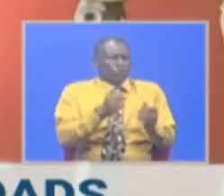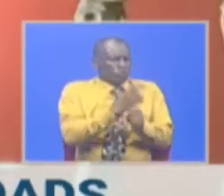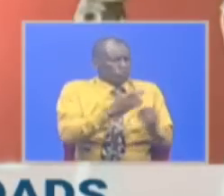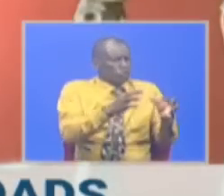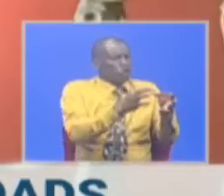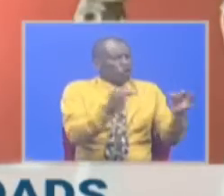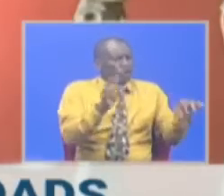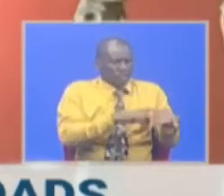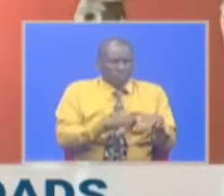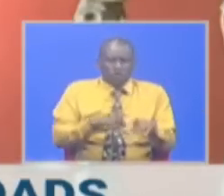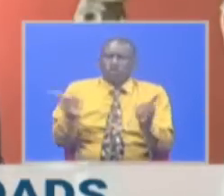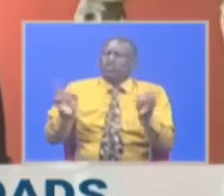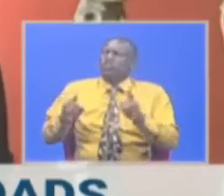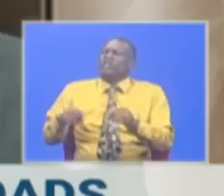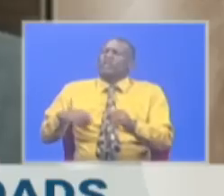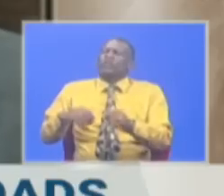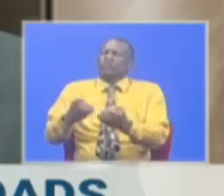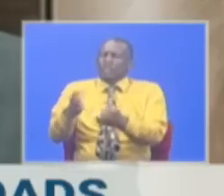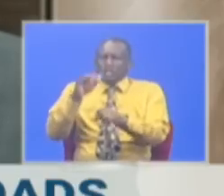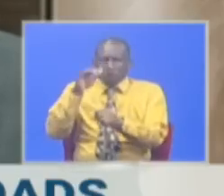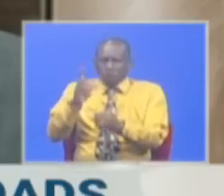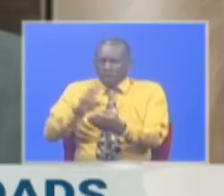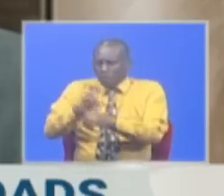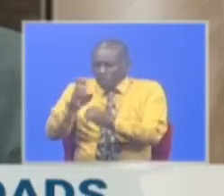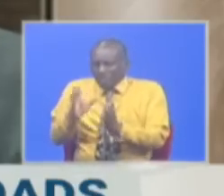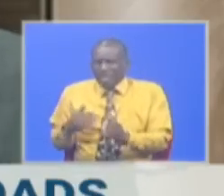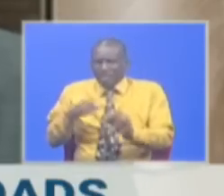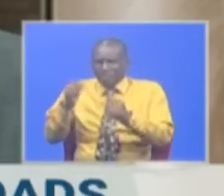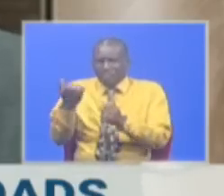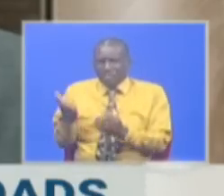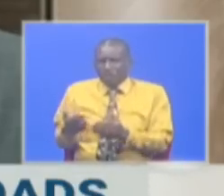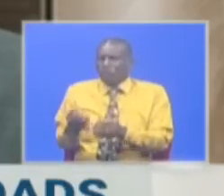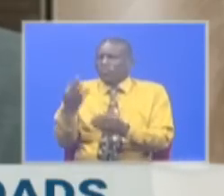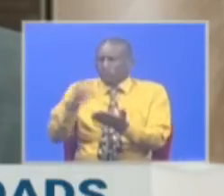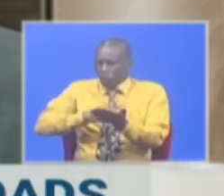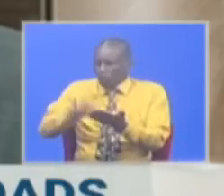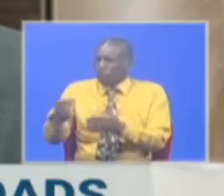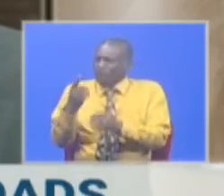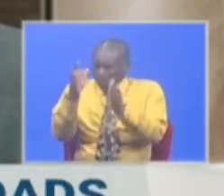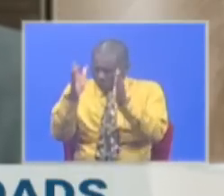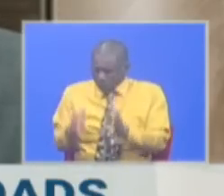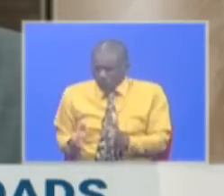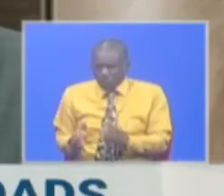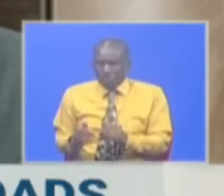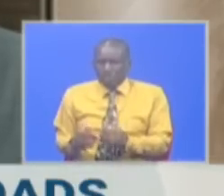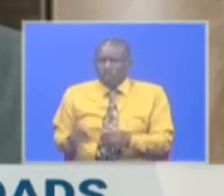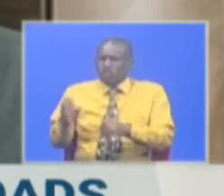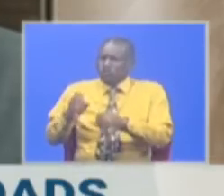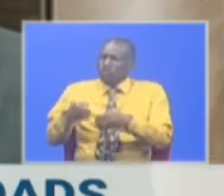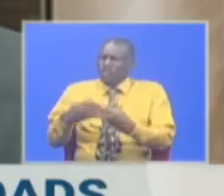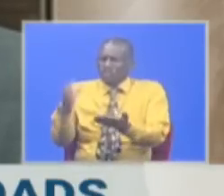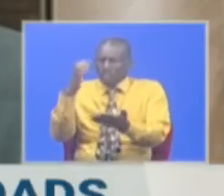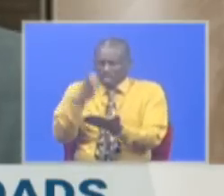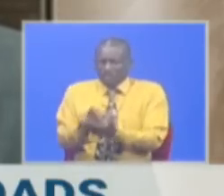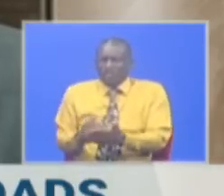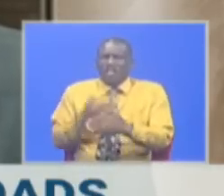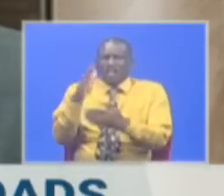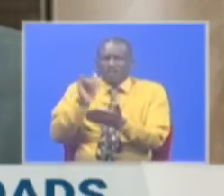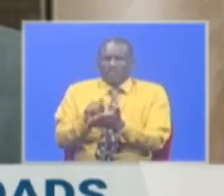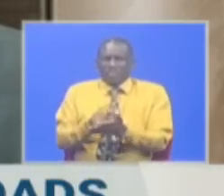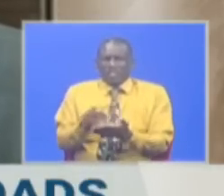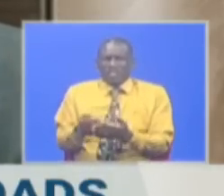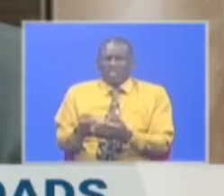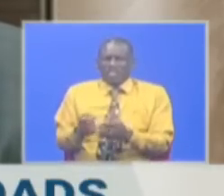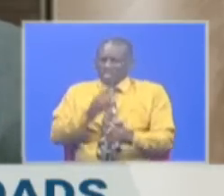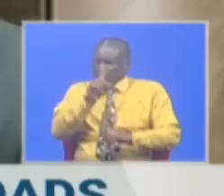little. Yeah, it takes a lot of time. One witness can be in the dock for 3 weeks, one person. testify. Then after that, they are